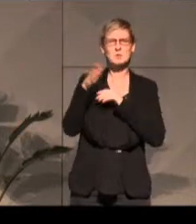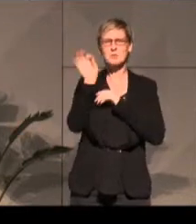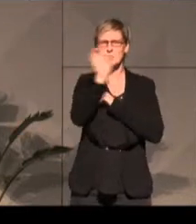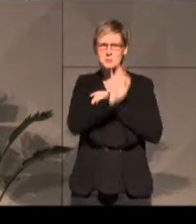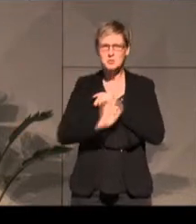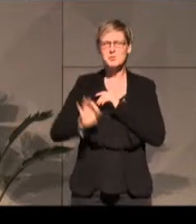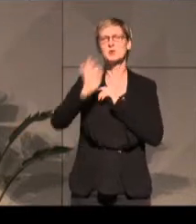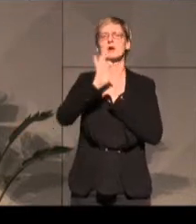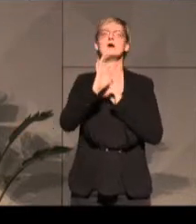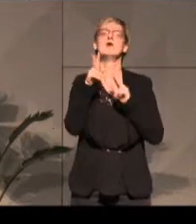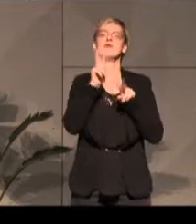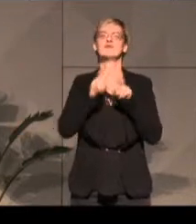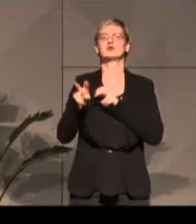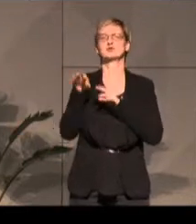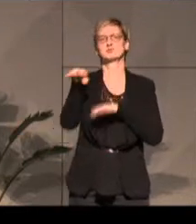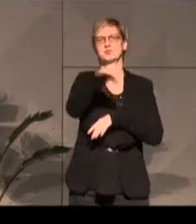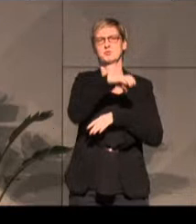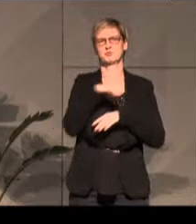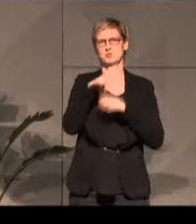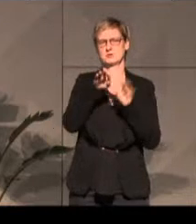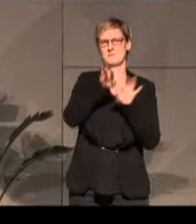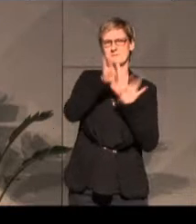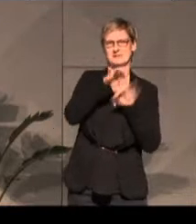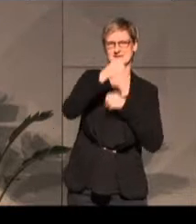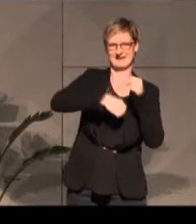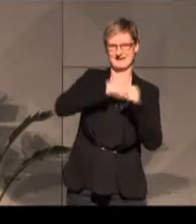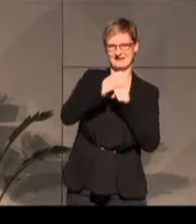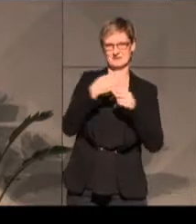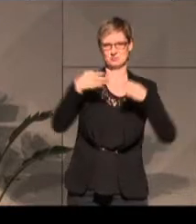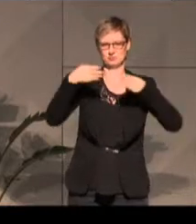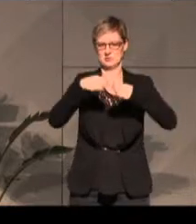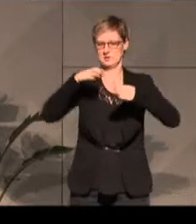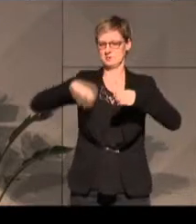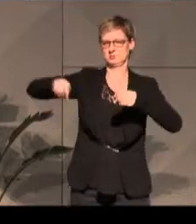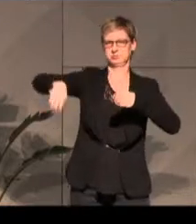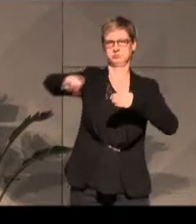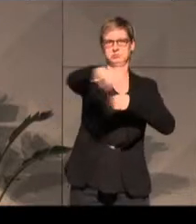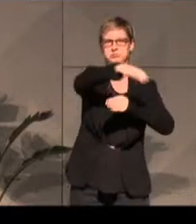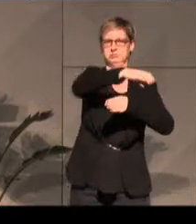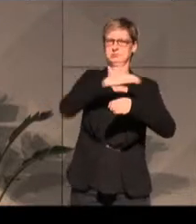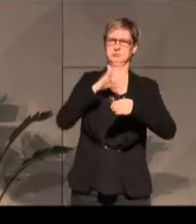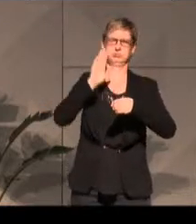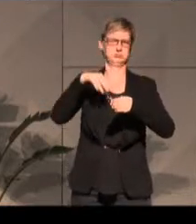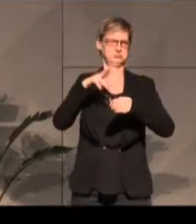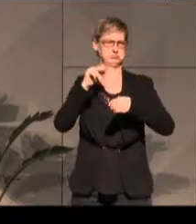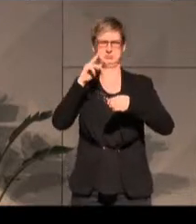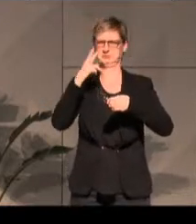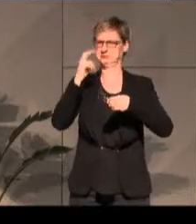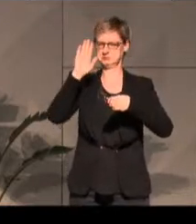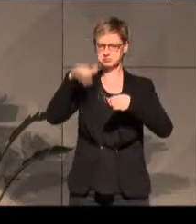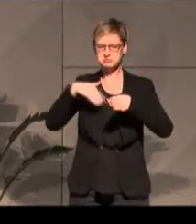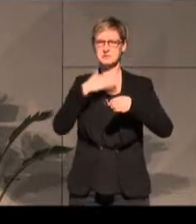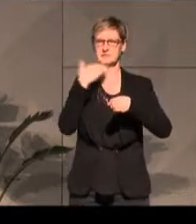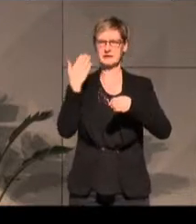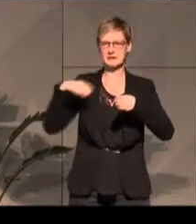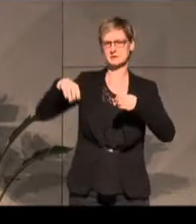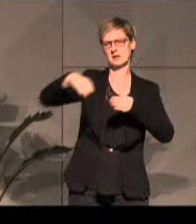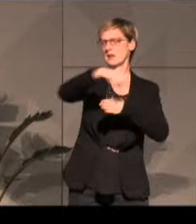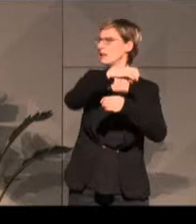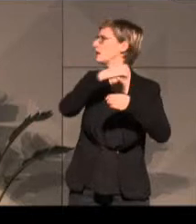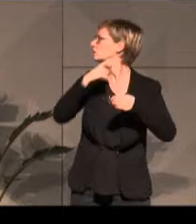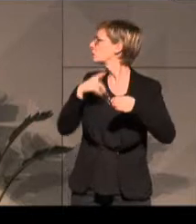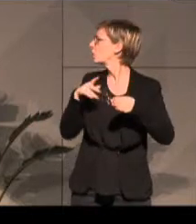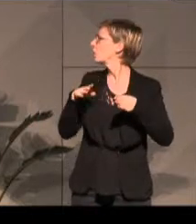green dots, all that is research infrastructure. So that's all devices we place on the ice. Dozens of